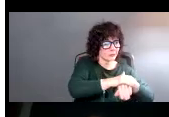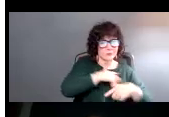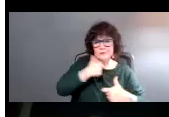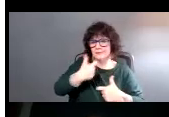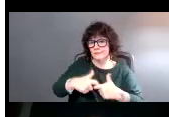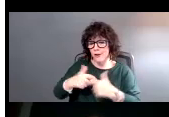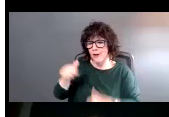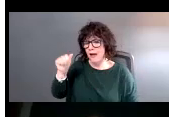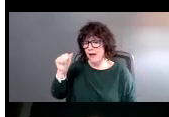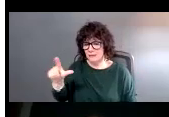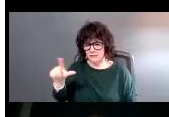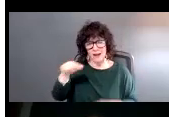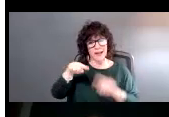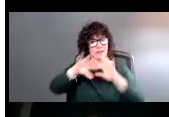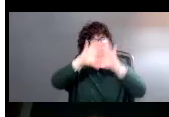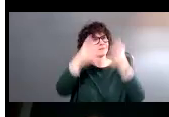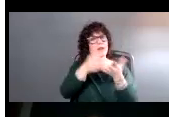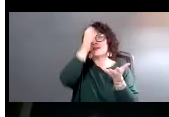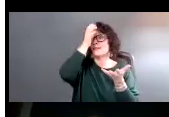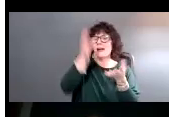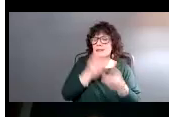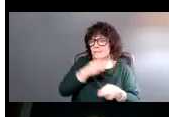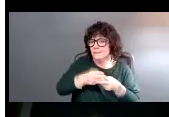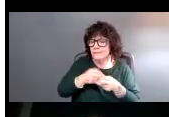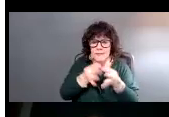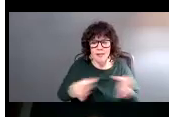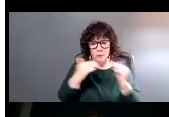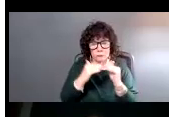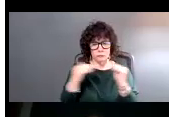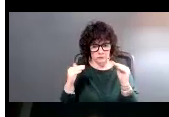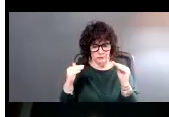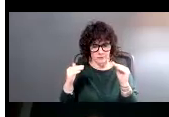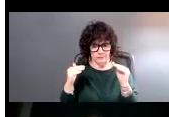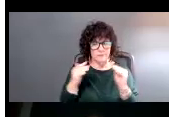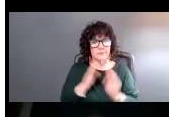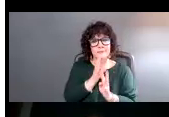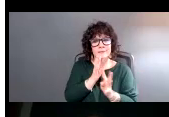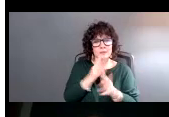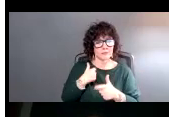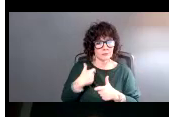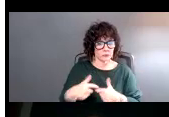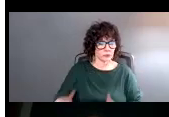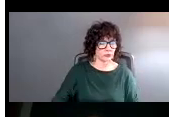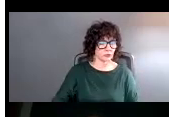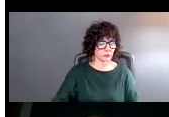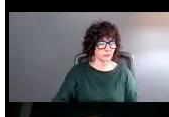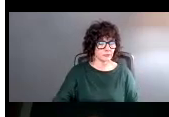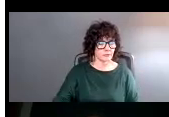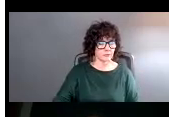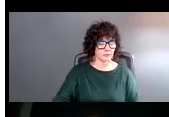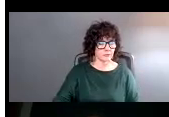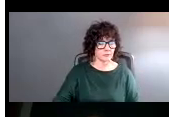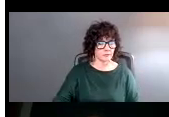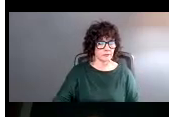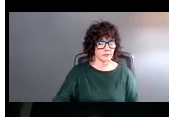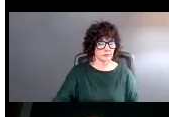La justicia del lenguaje incluye el compromiso de asegurarnos de que todas las personas puedan participar en la conversación y